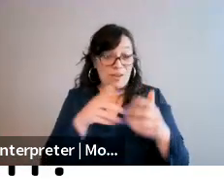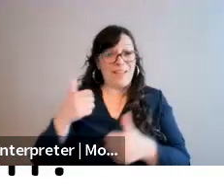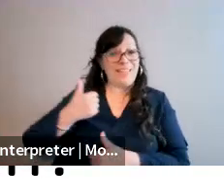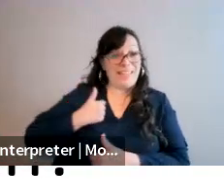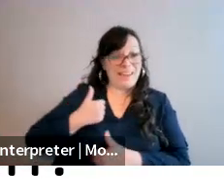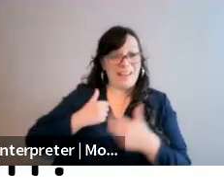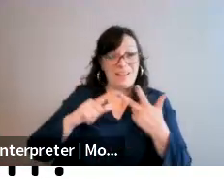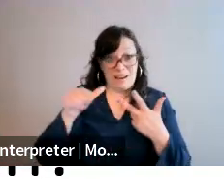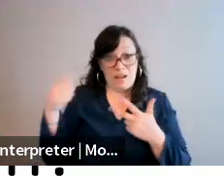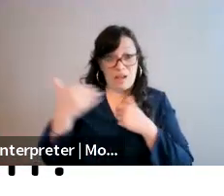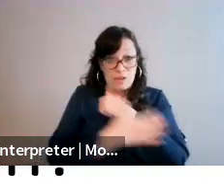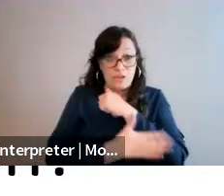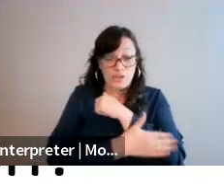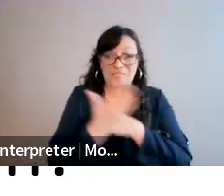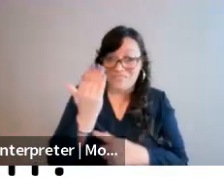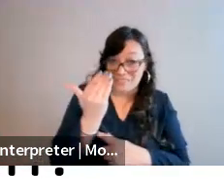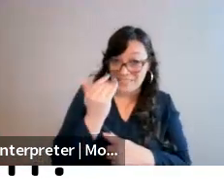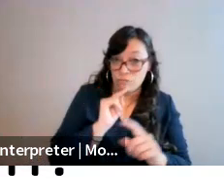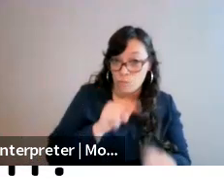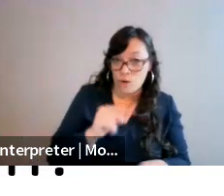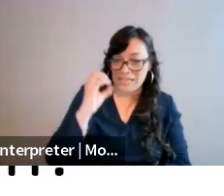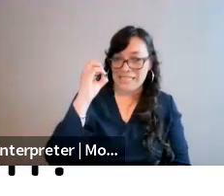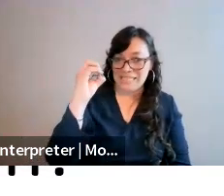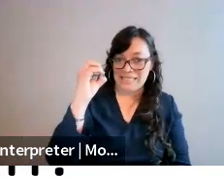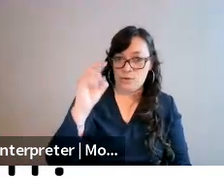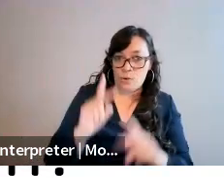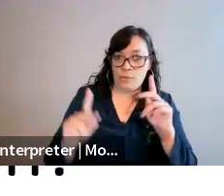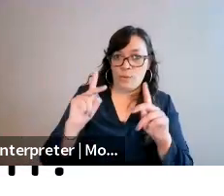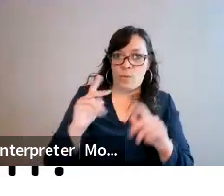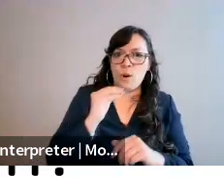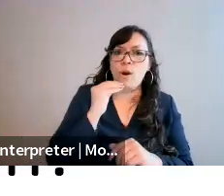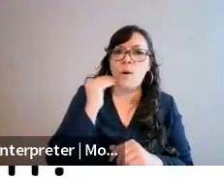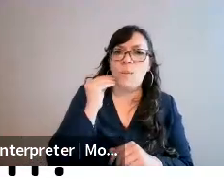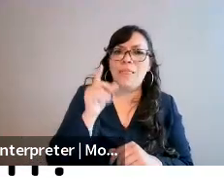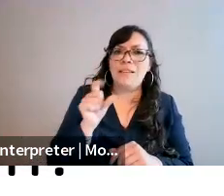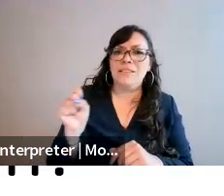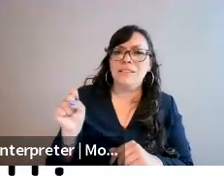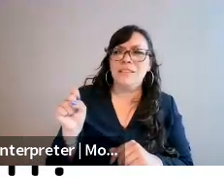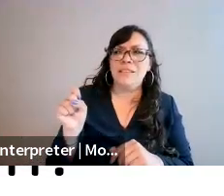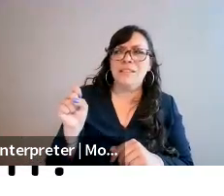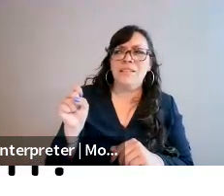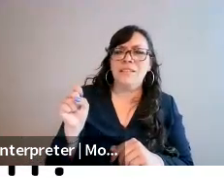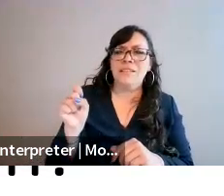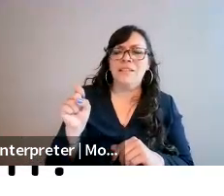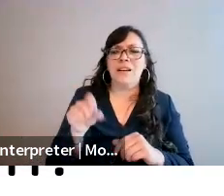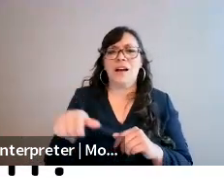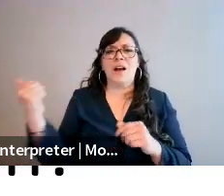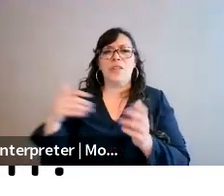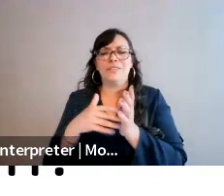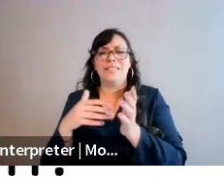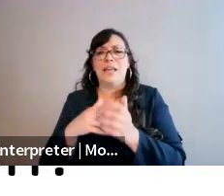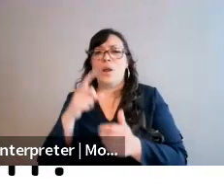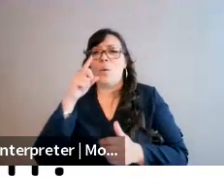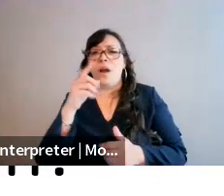countries, 15 of them reported zero people were homeless from those discharged. And other studies, it was like one